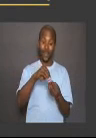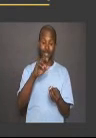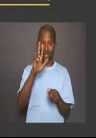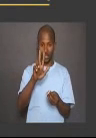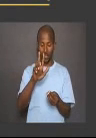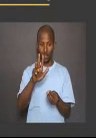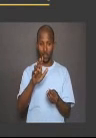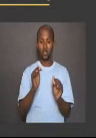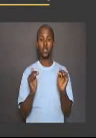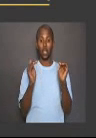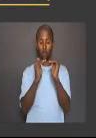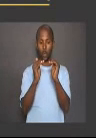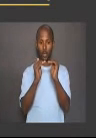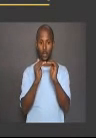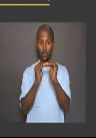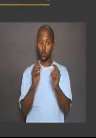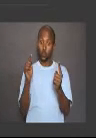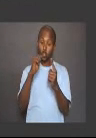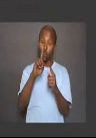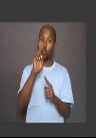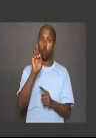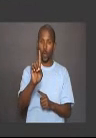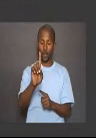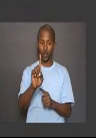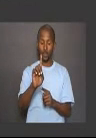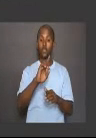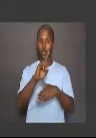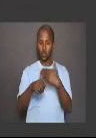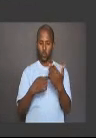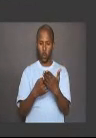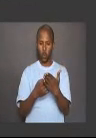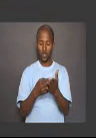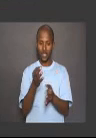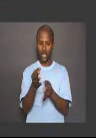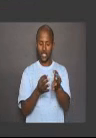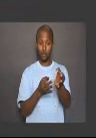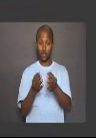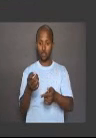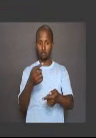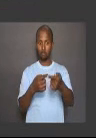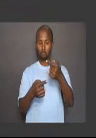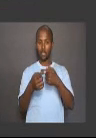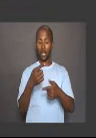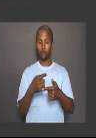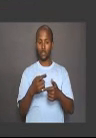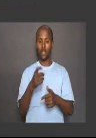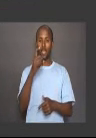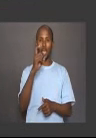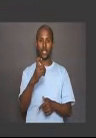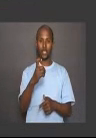3 are equal to 1. So the expression becomes